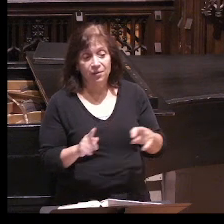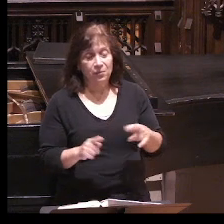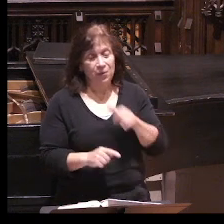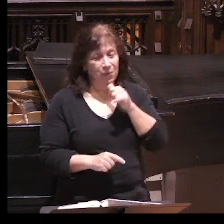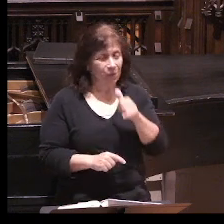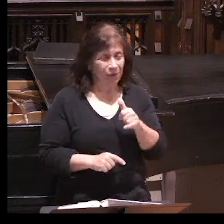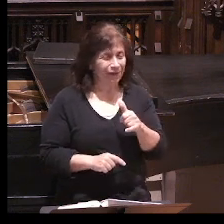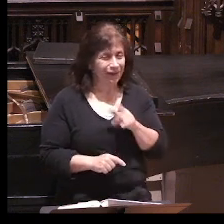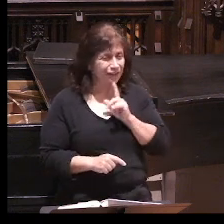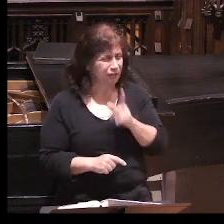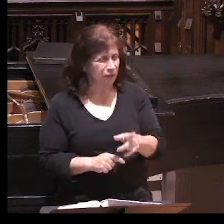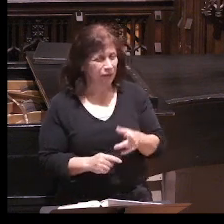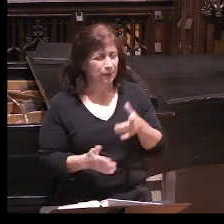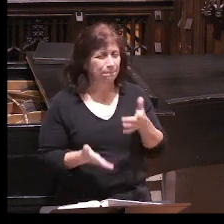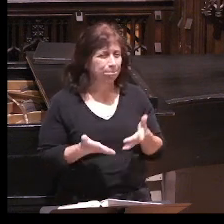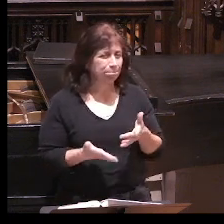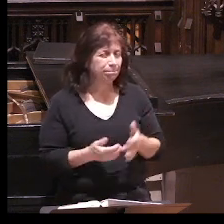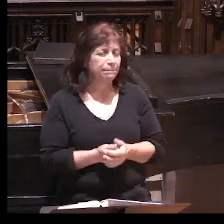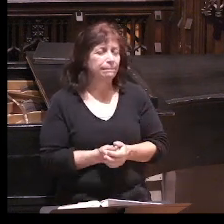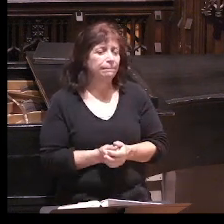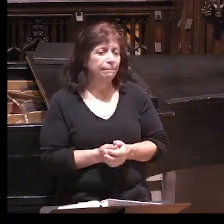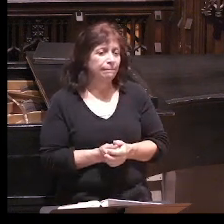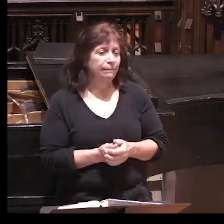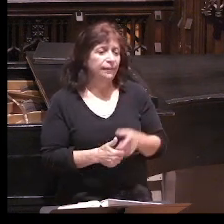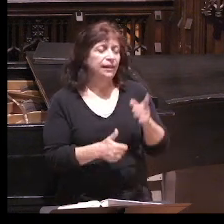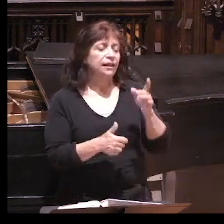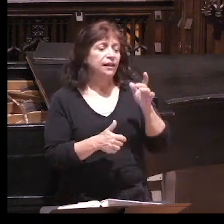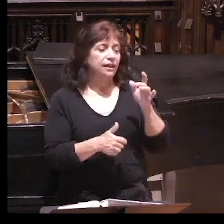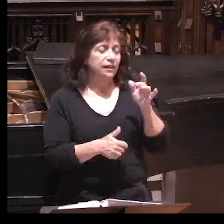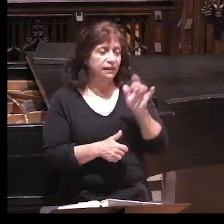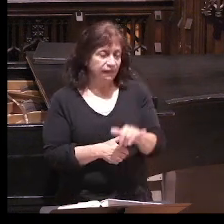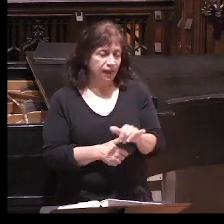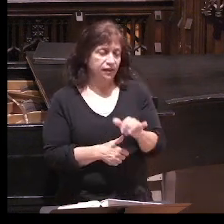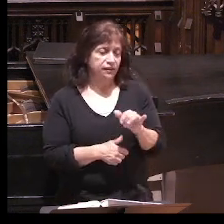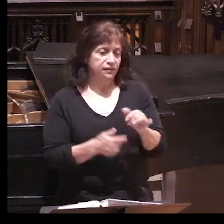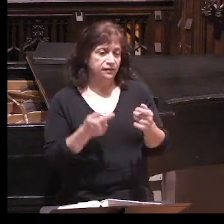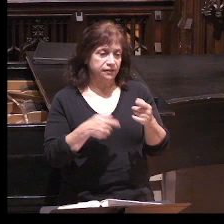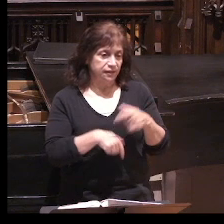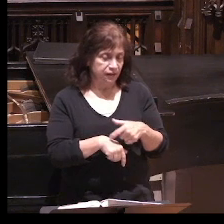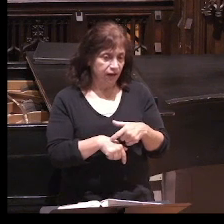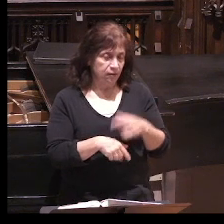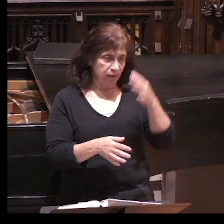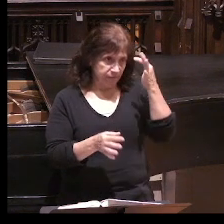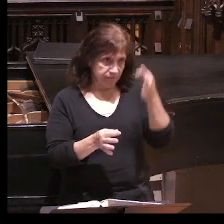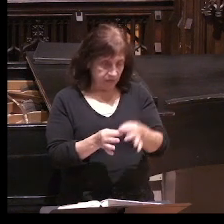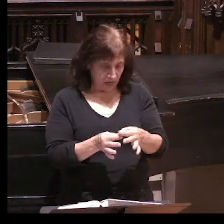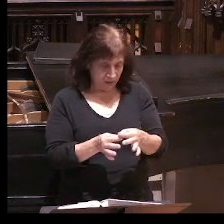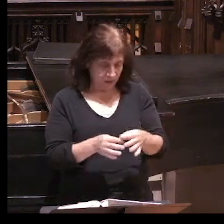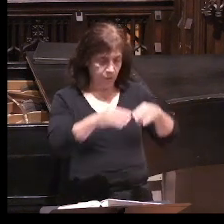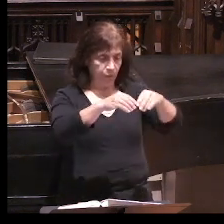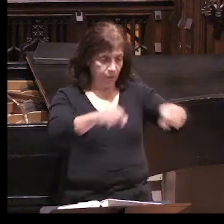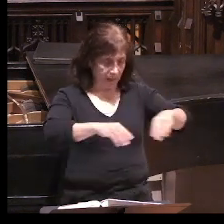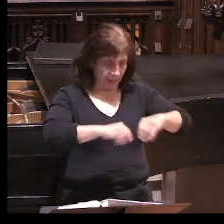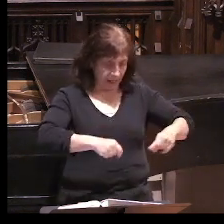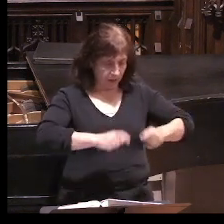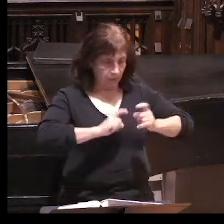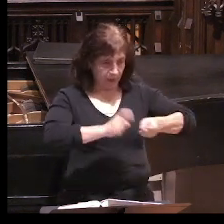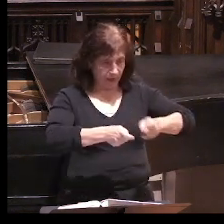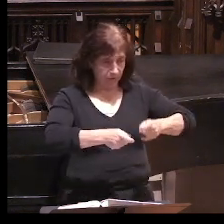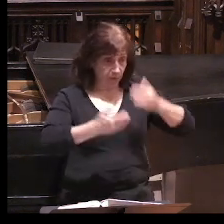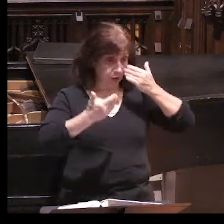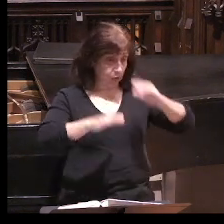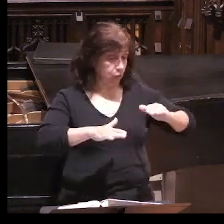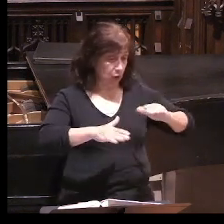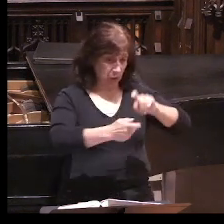unsure. And that is where our faith comes in. We plant, we give, not